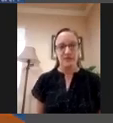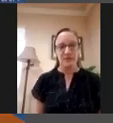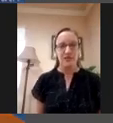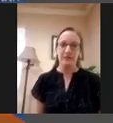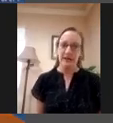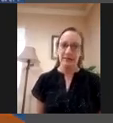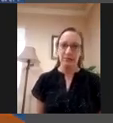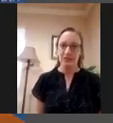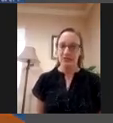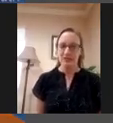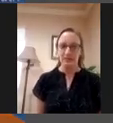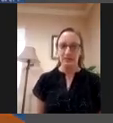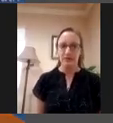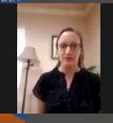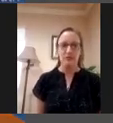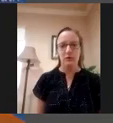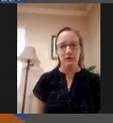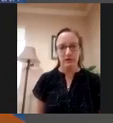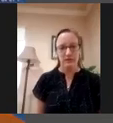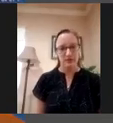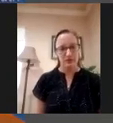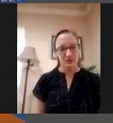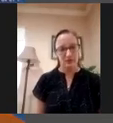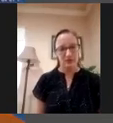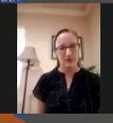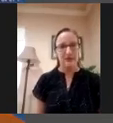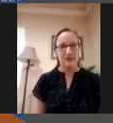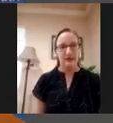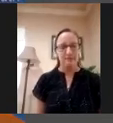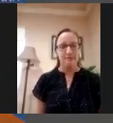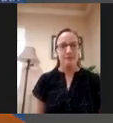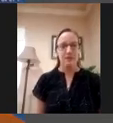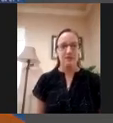Francisco district, you might have a project in the Sacramento district or in the Los Angeles district,